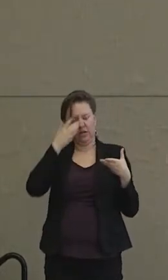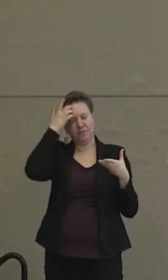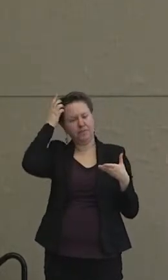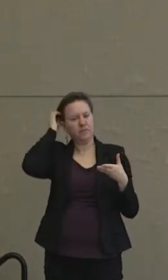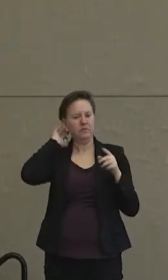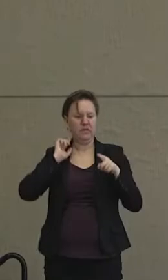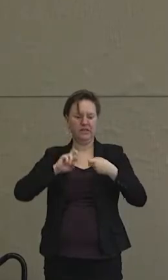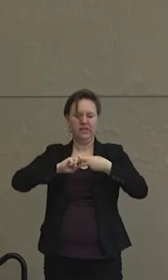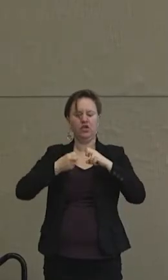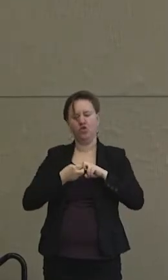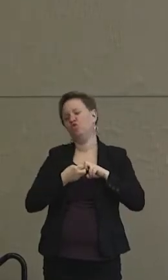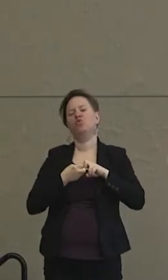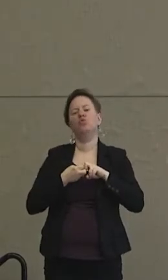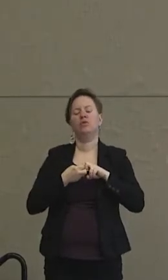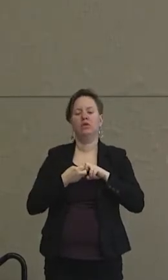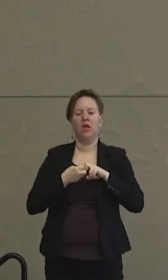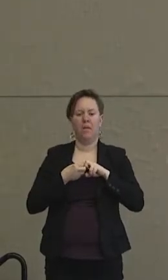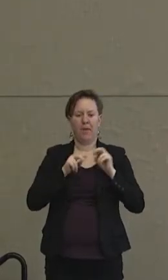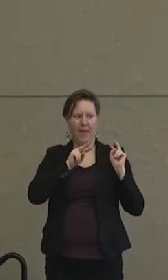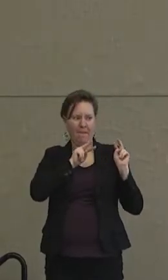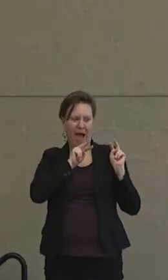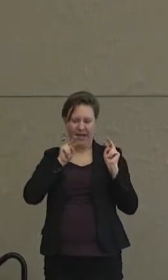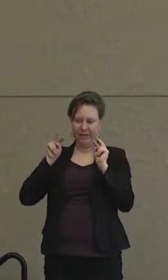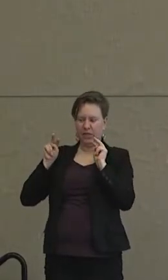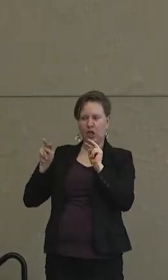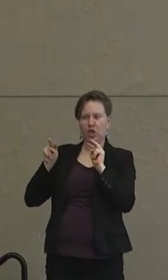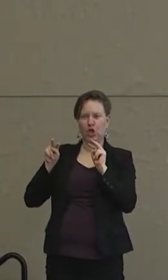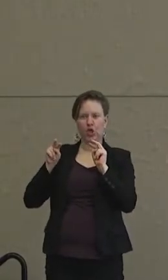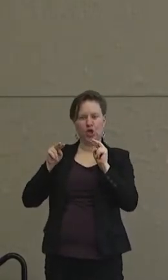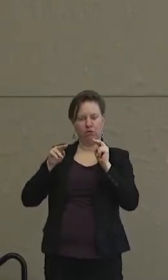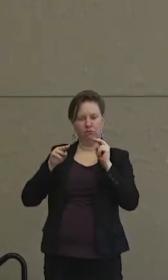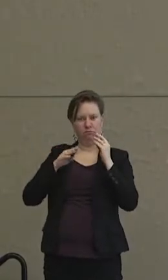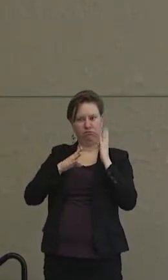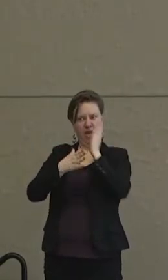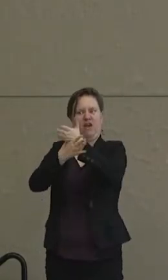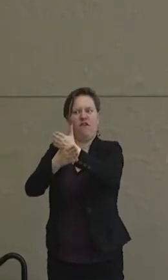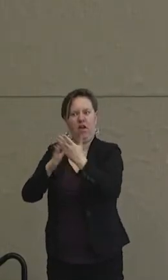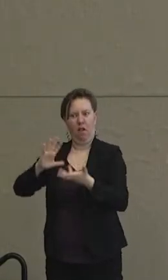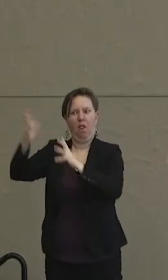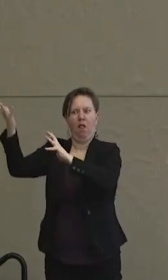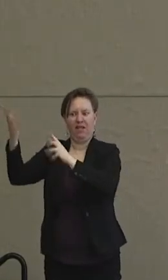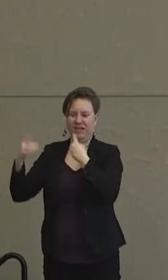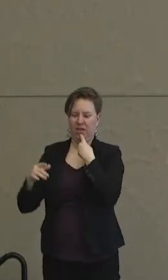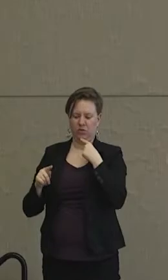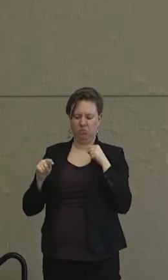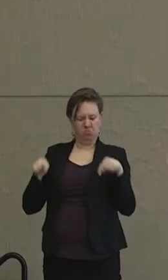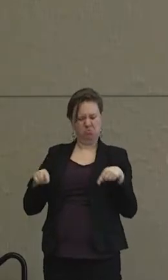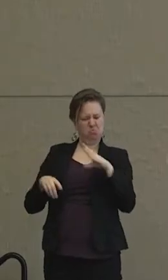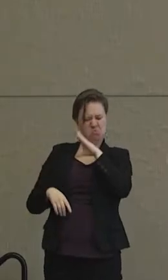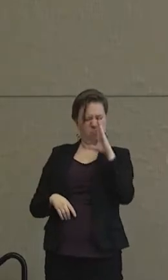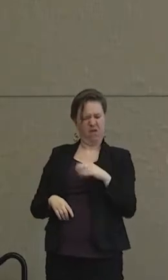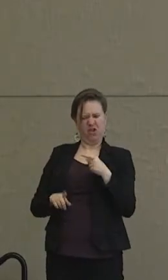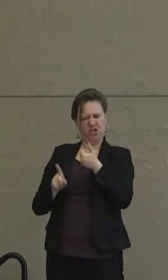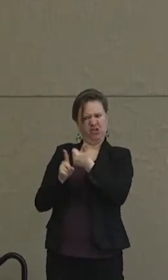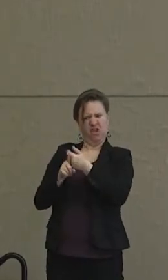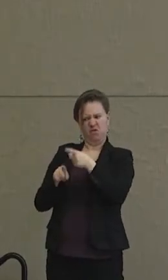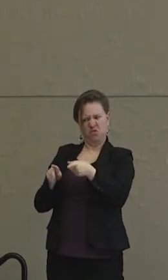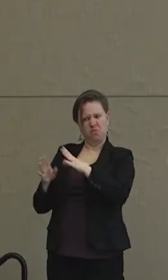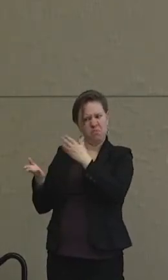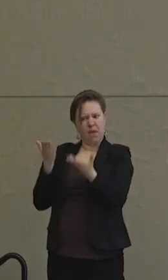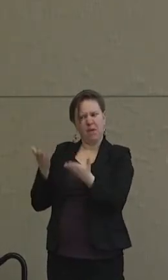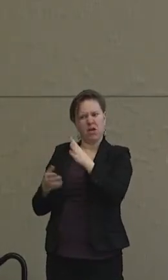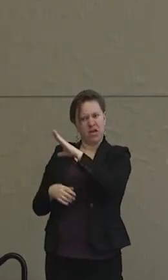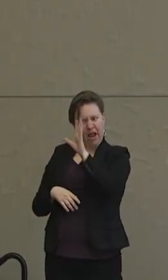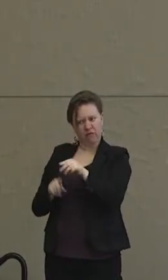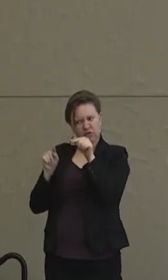by this issue. The bystander intervention program says, you'll never perpetrate sexual. You may never